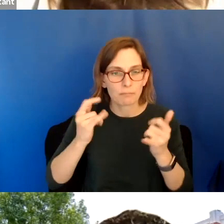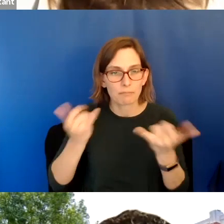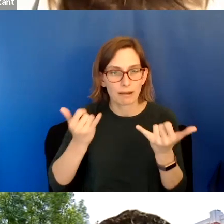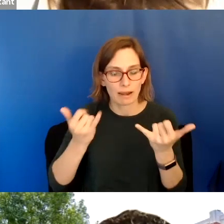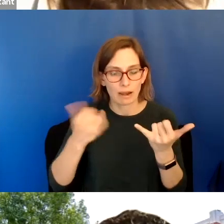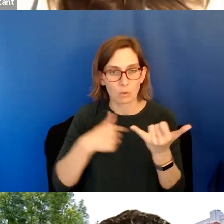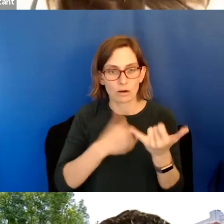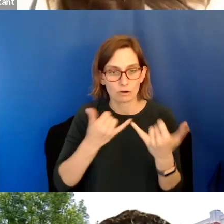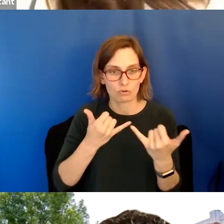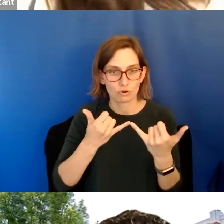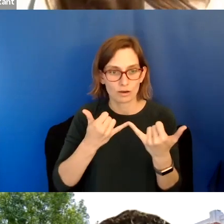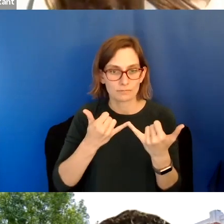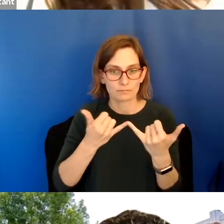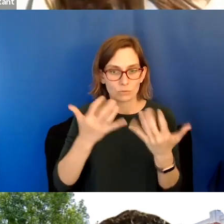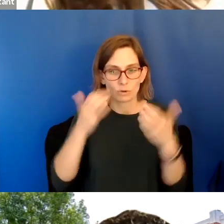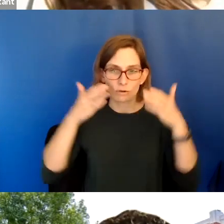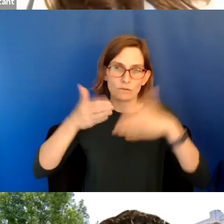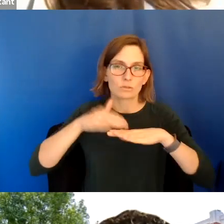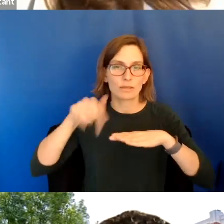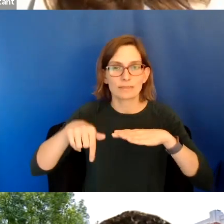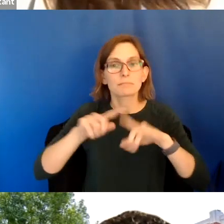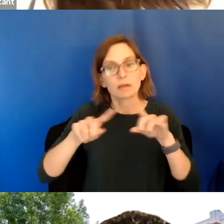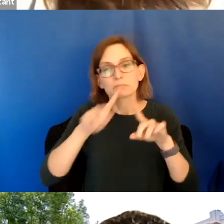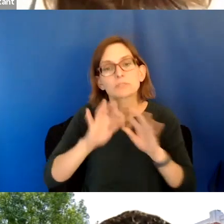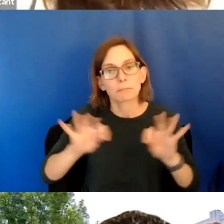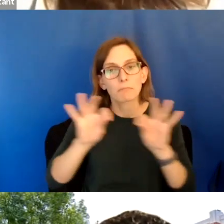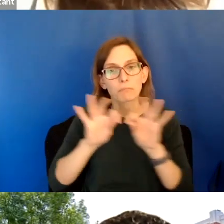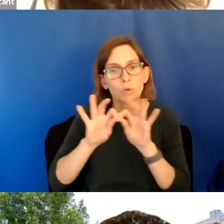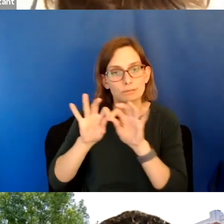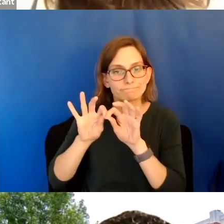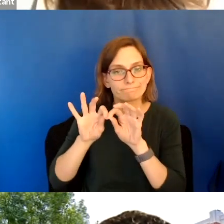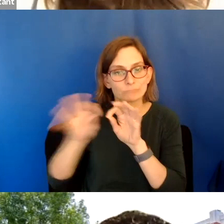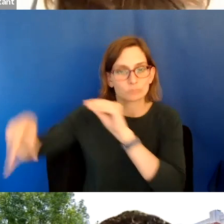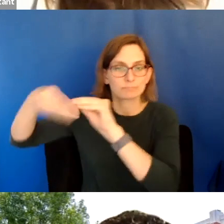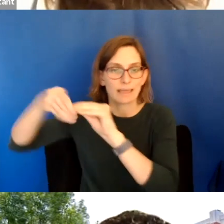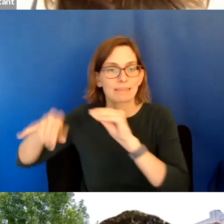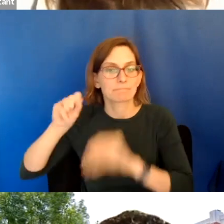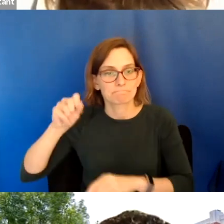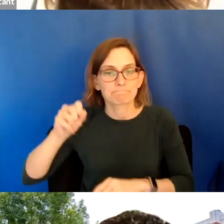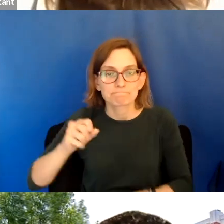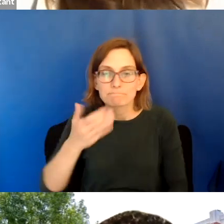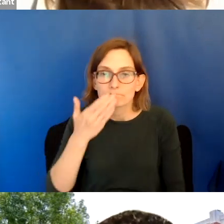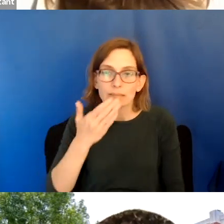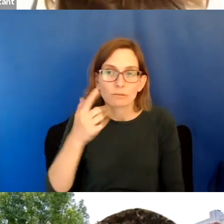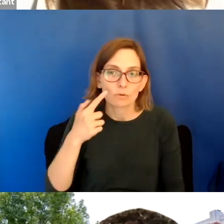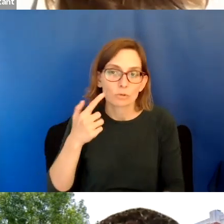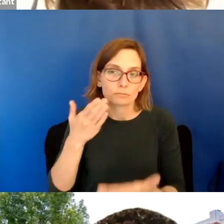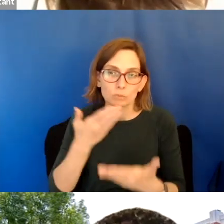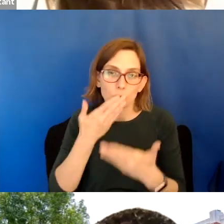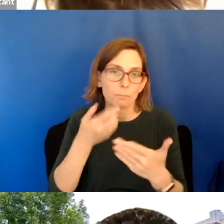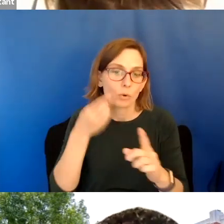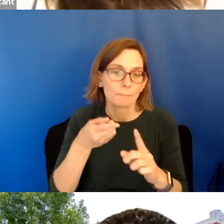currently, I think we just wanted to focus on this. But I think that's an important asterisk. So I appreciate that you brought up that point